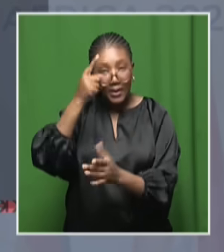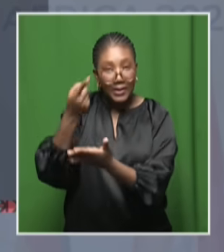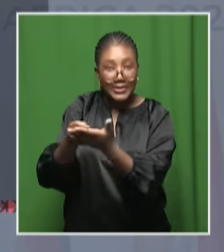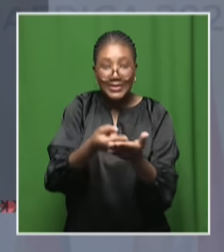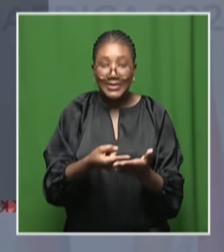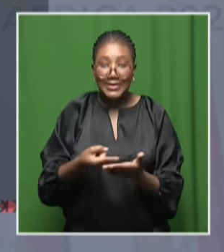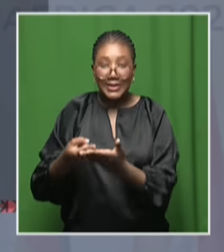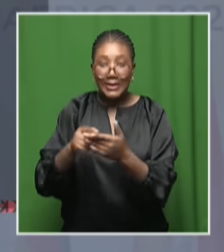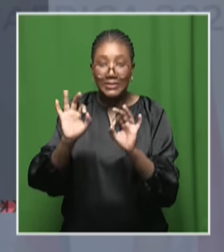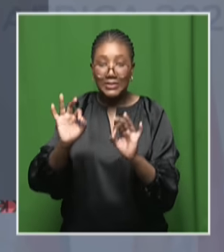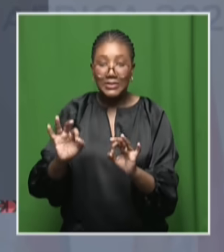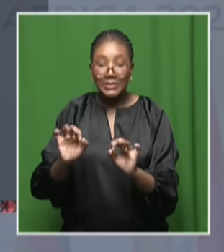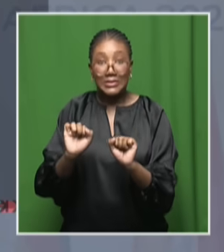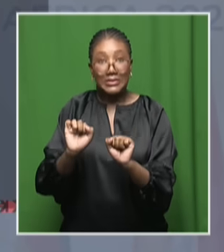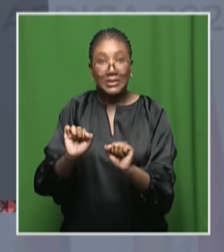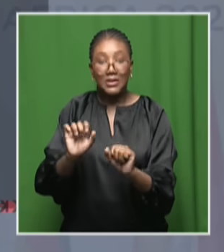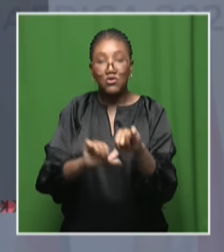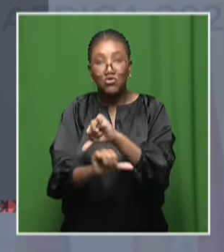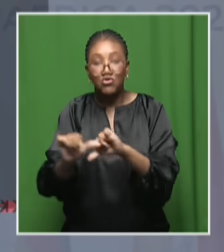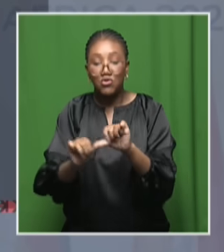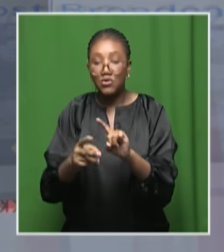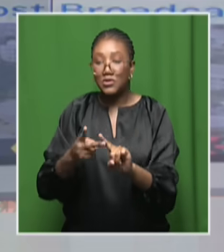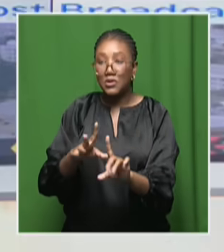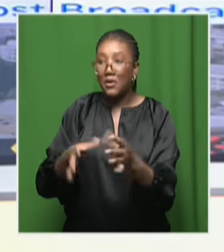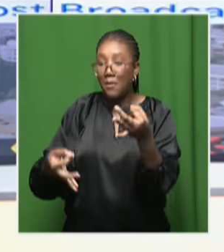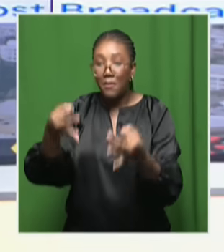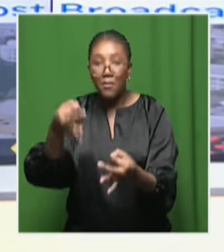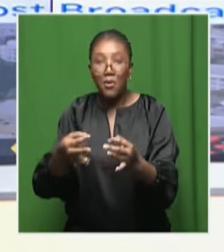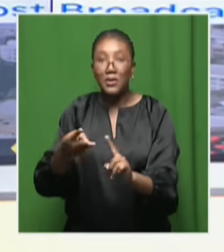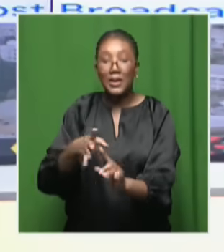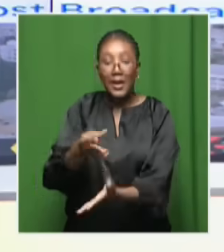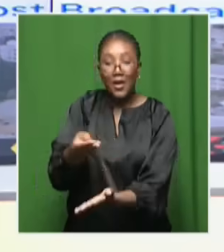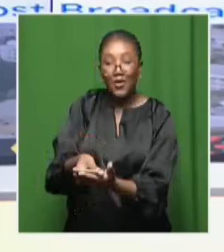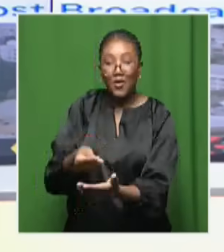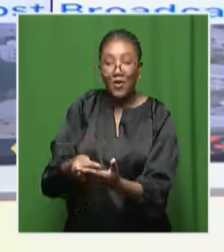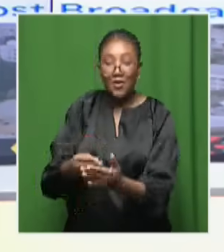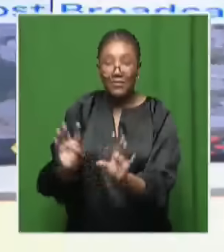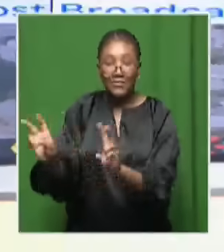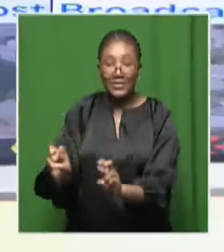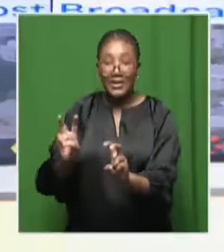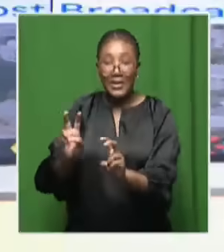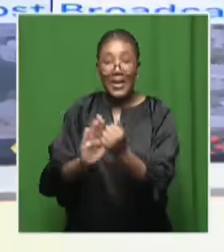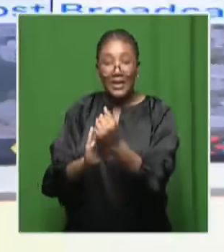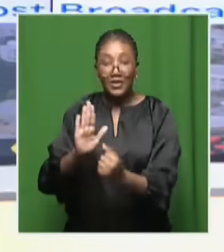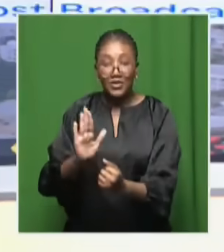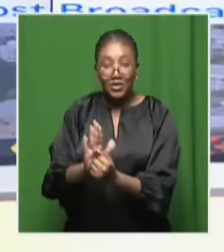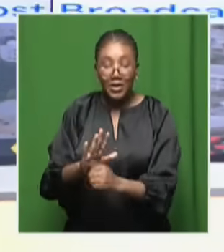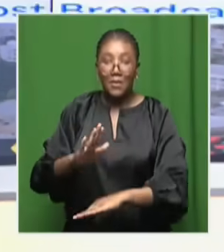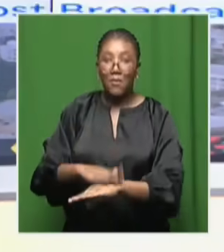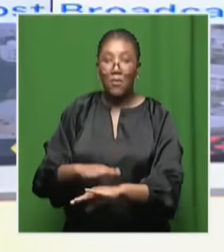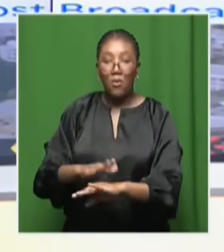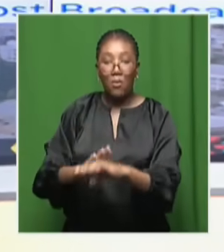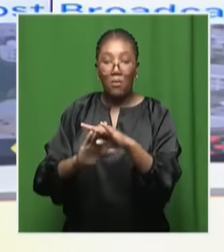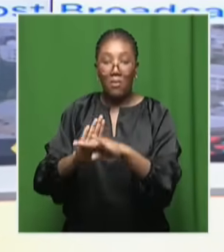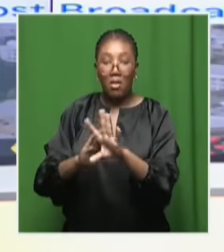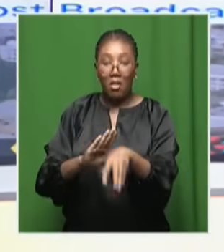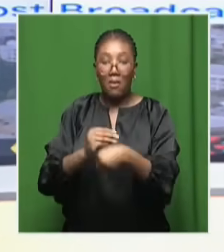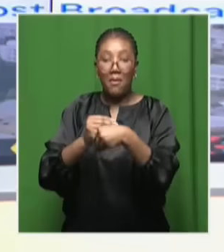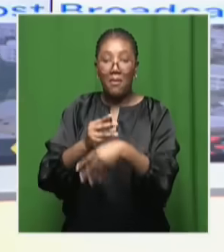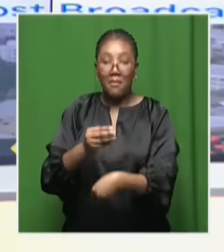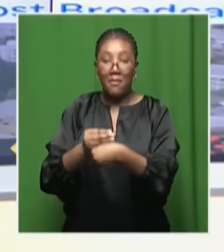macroeconomic issues, but brought in social issues, political issues as well. And that agenda really expanded over the years. As we